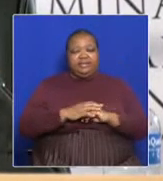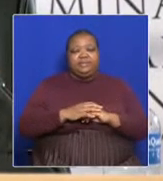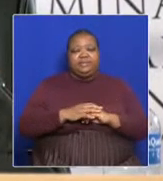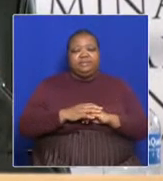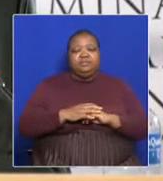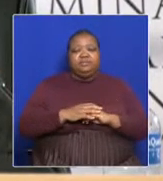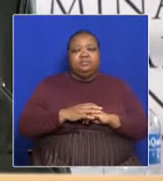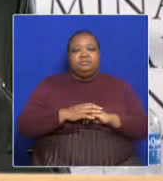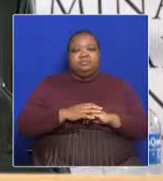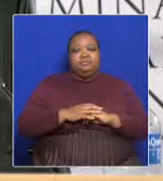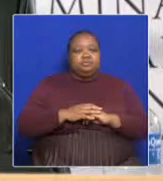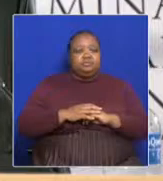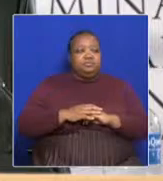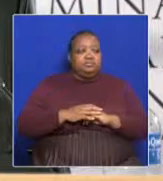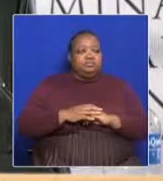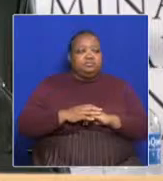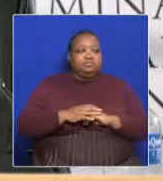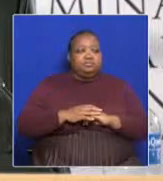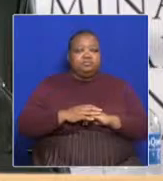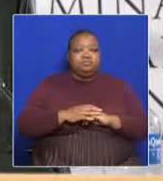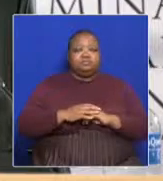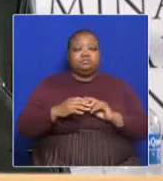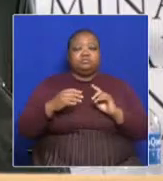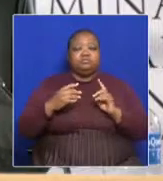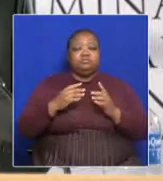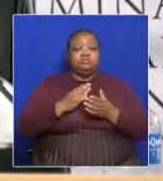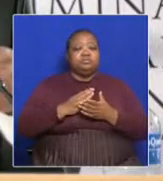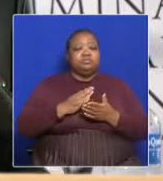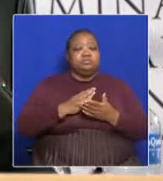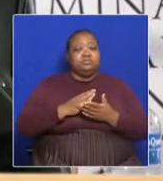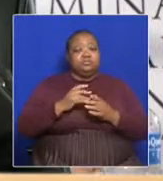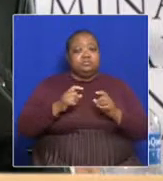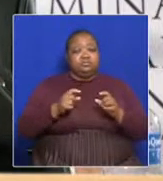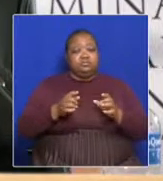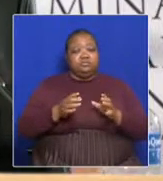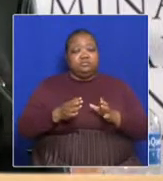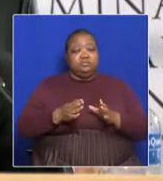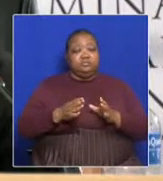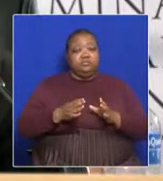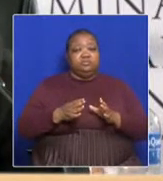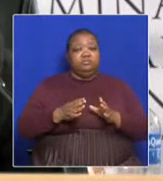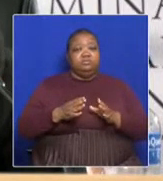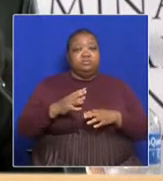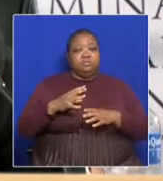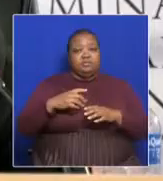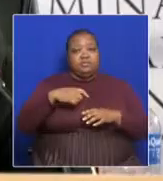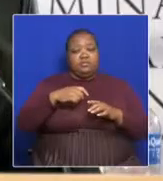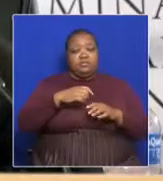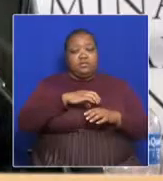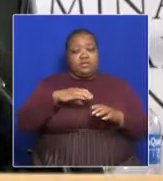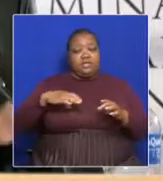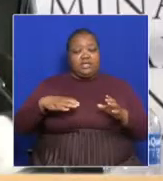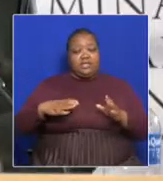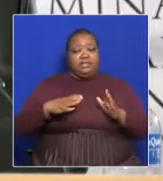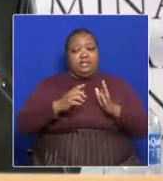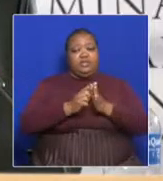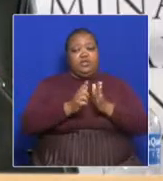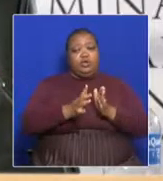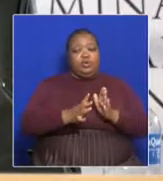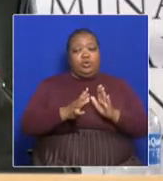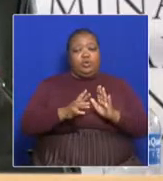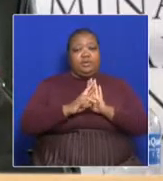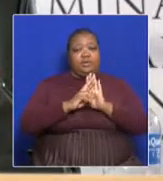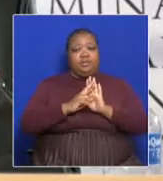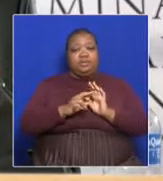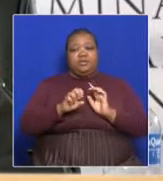to assure the commissioners that I happen to personally know the counsel that represents Major General Sinona. And I actually spoke to